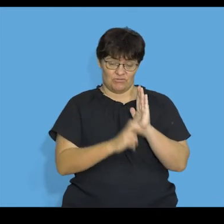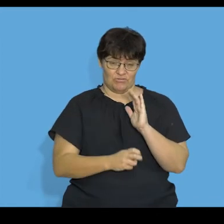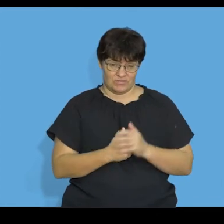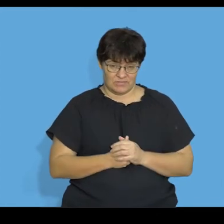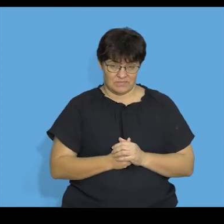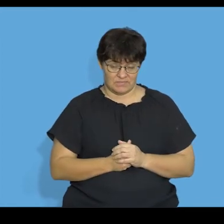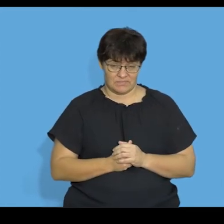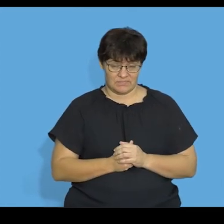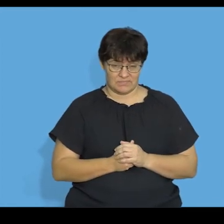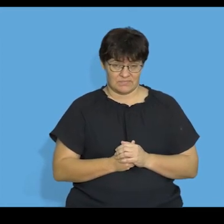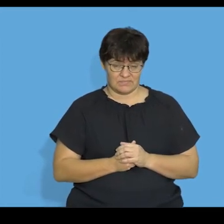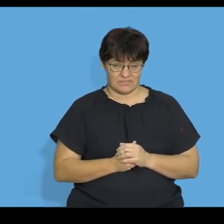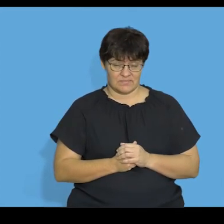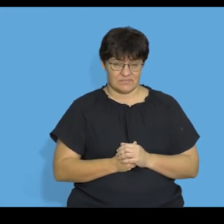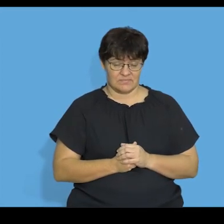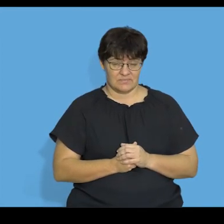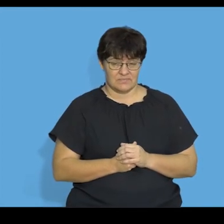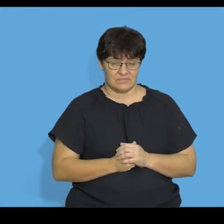Right-hand solenoid.